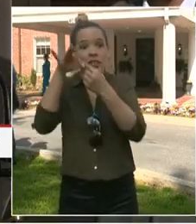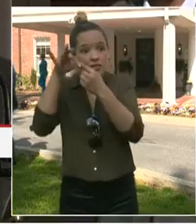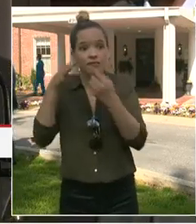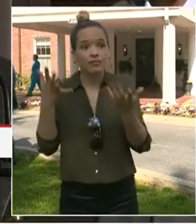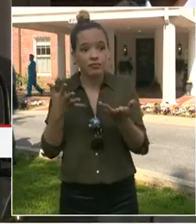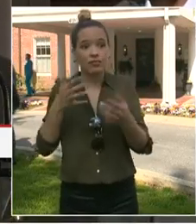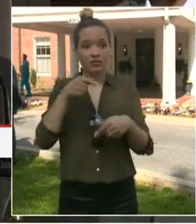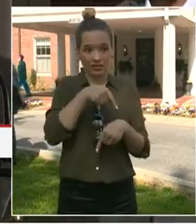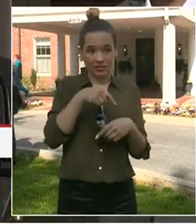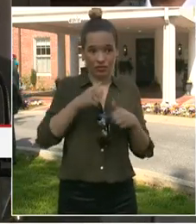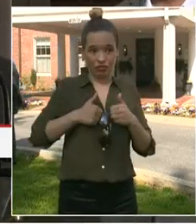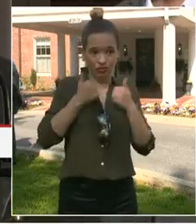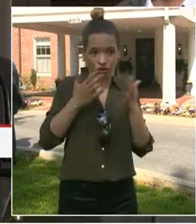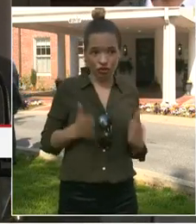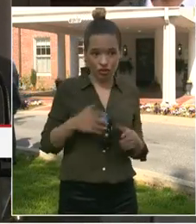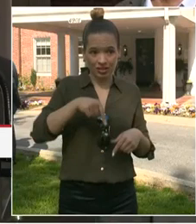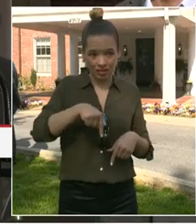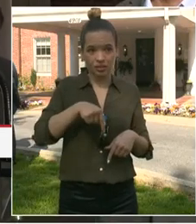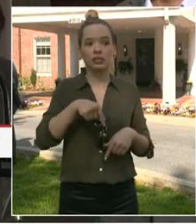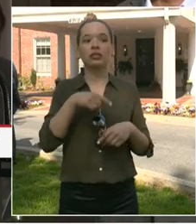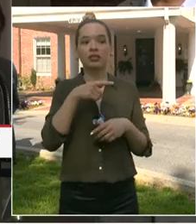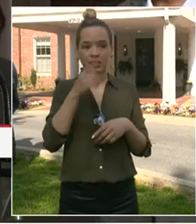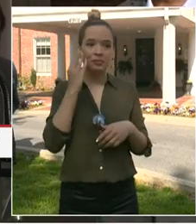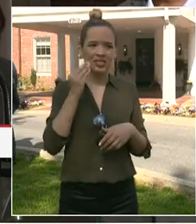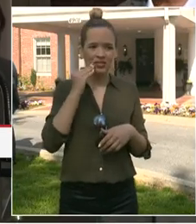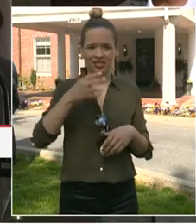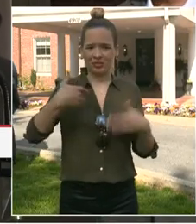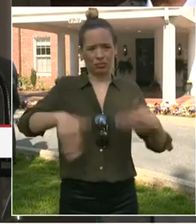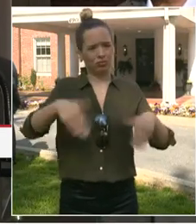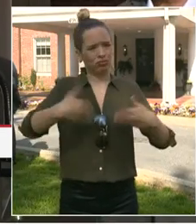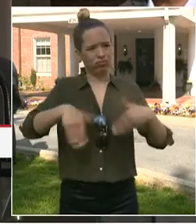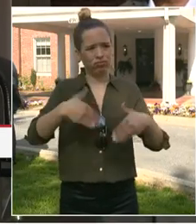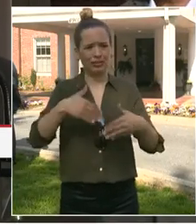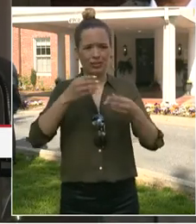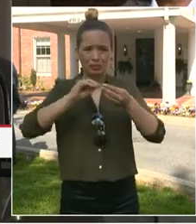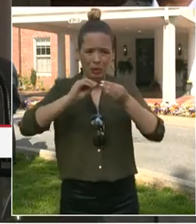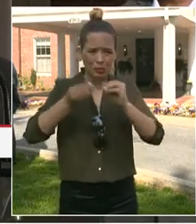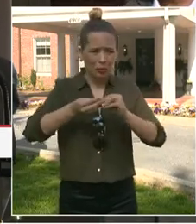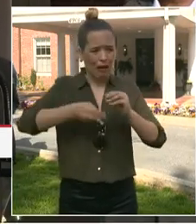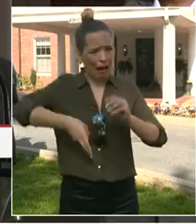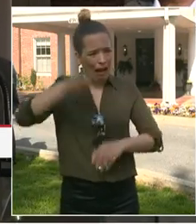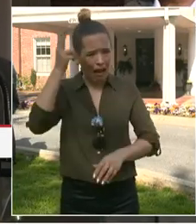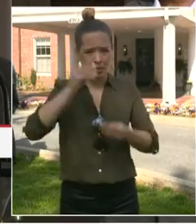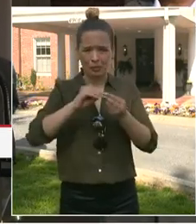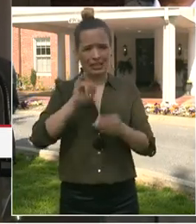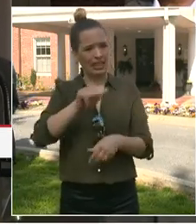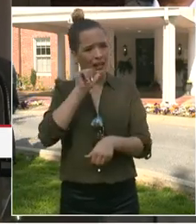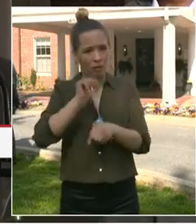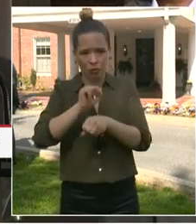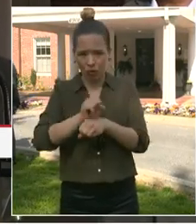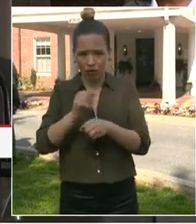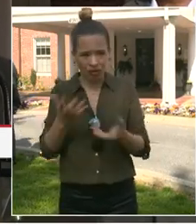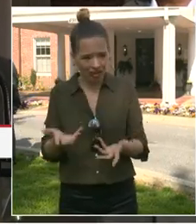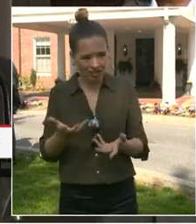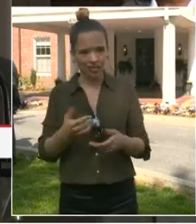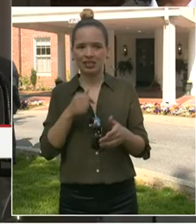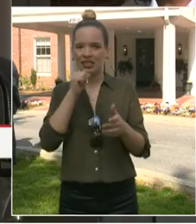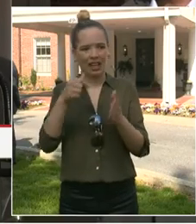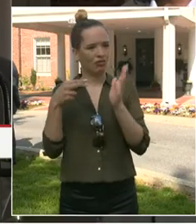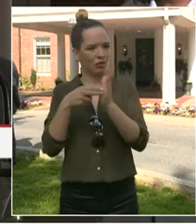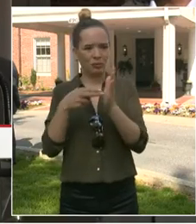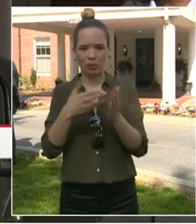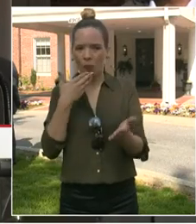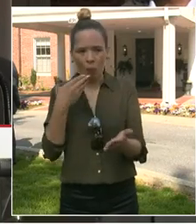communities experiencing the highest rates of unemployment and who are currently underrepresented in higher wage